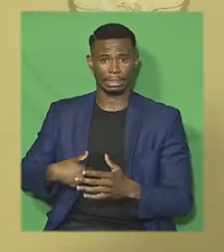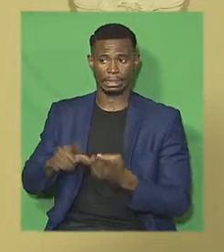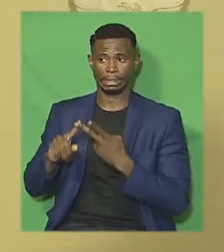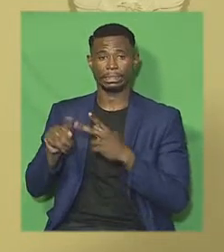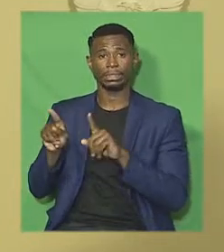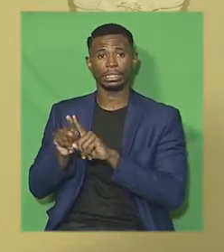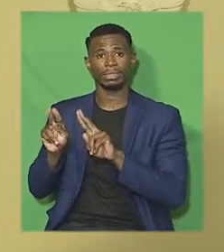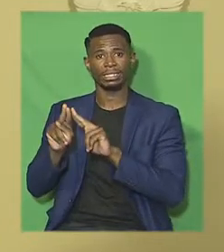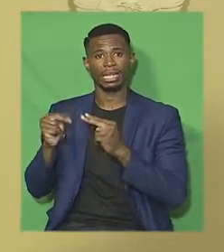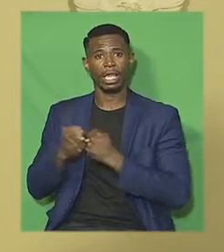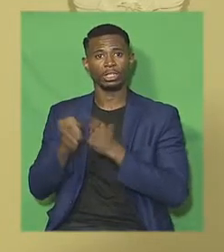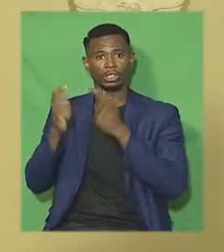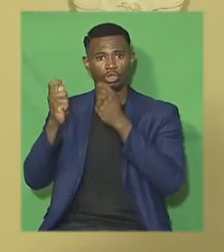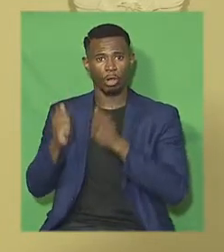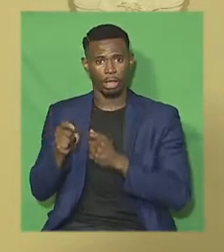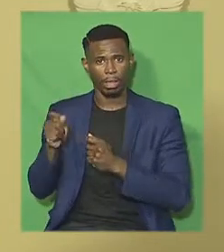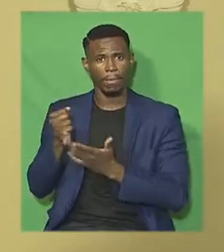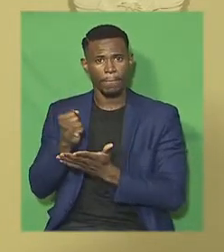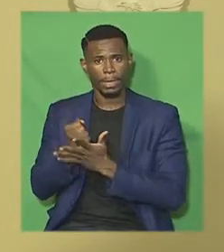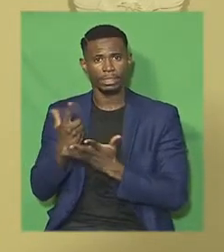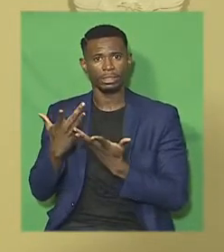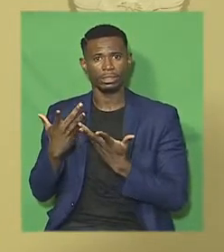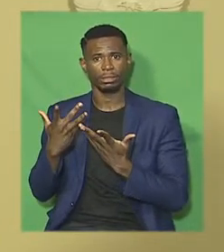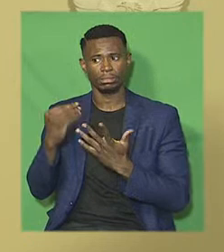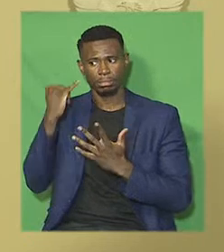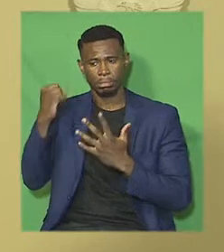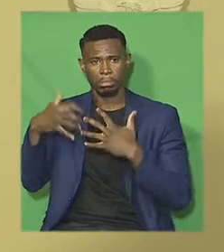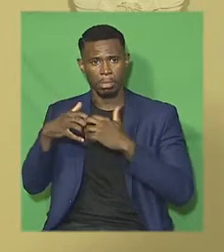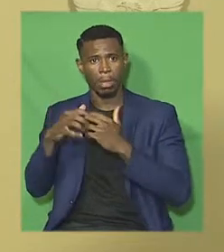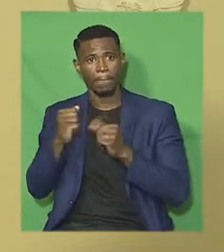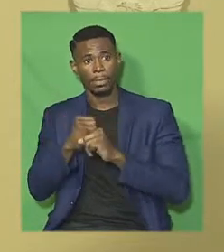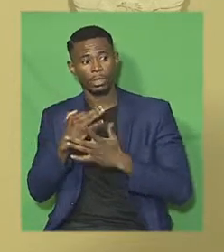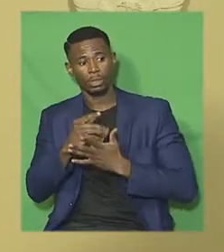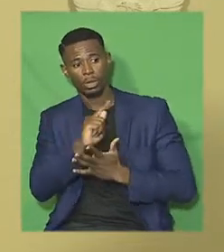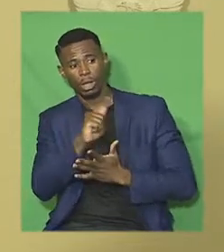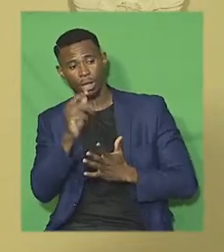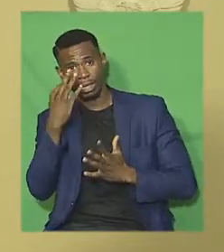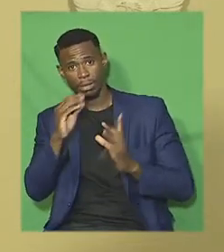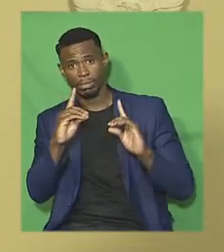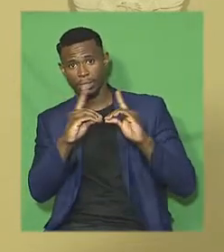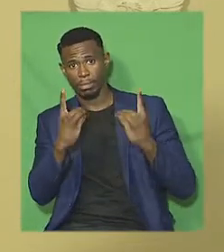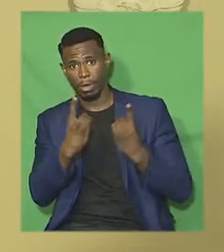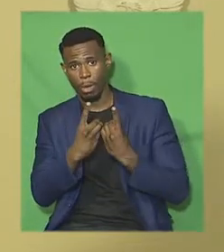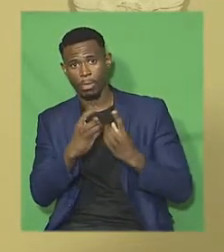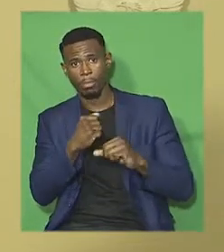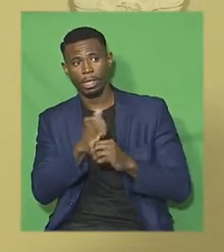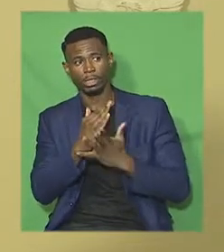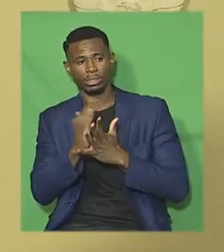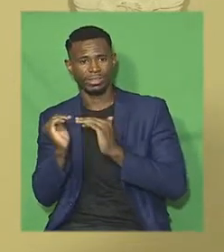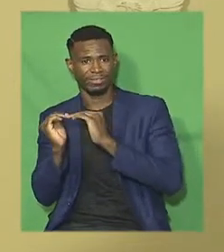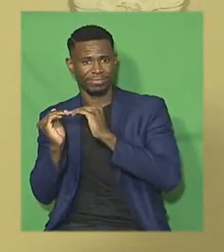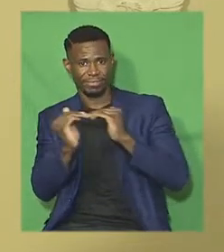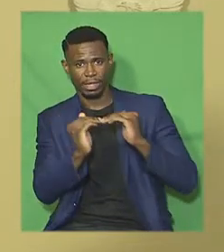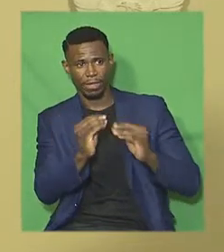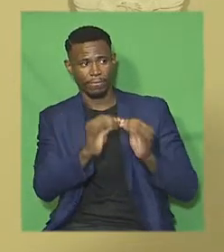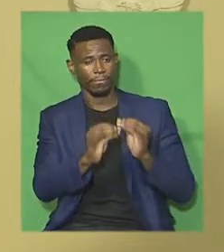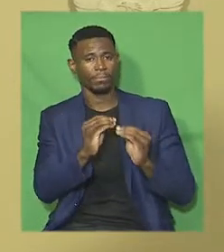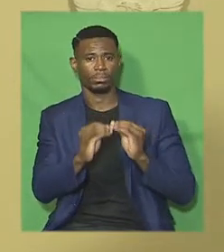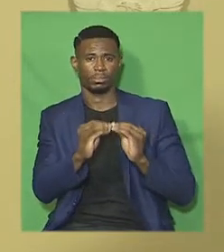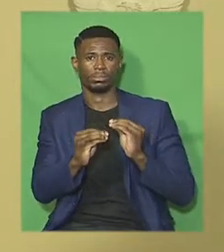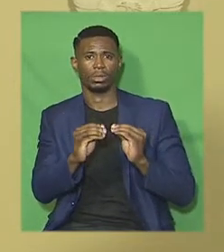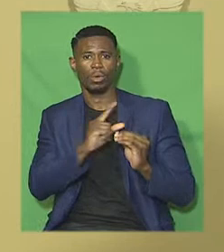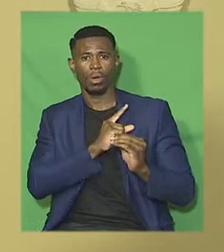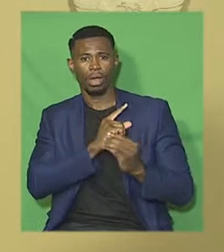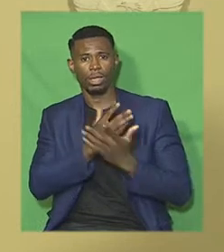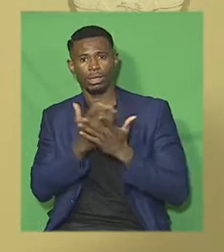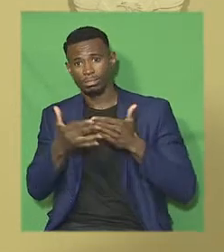proposal to rationalize government departments, entities, and programs to ensure greater